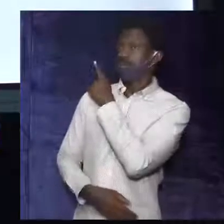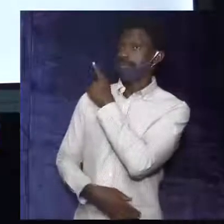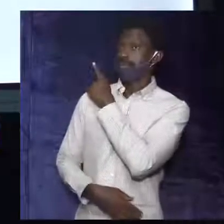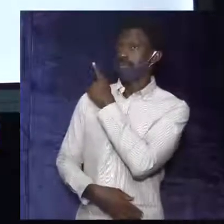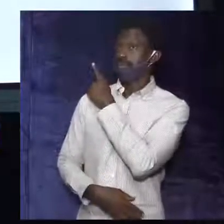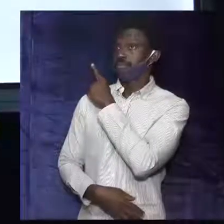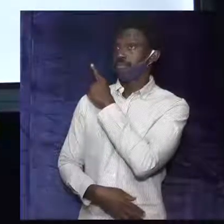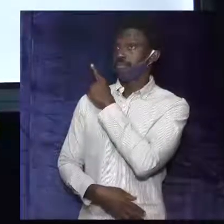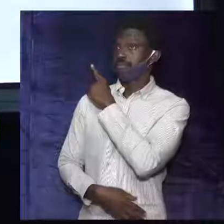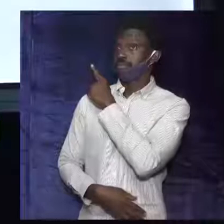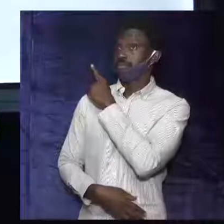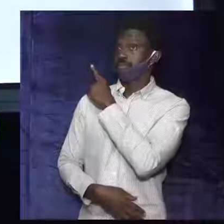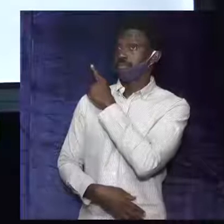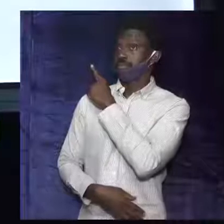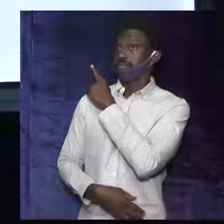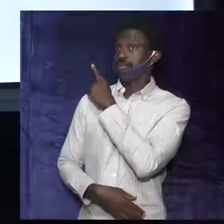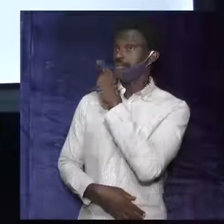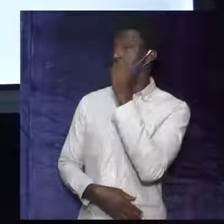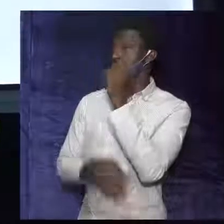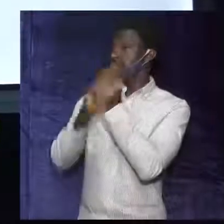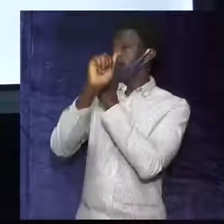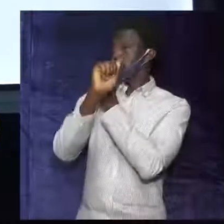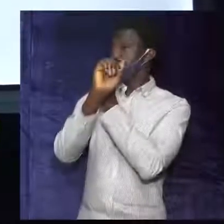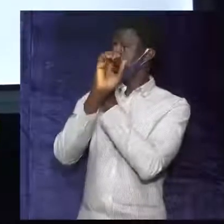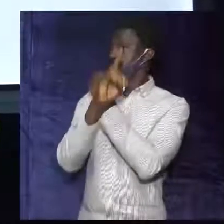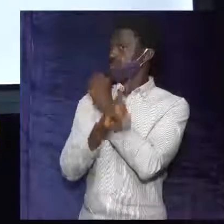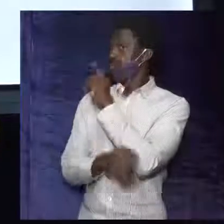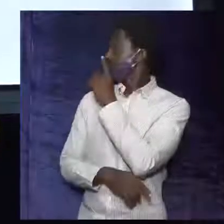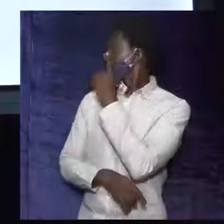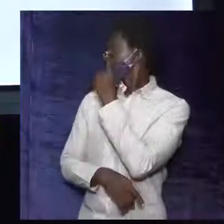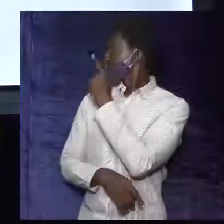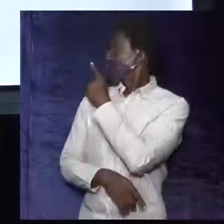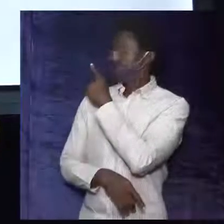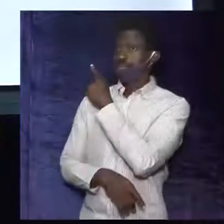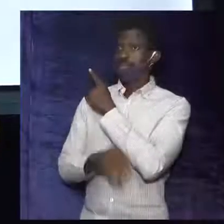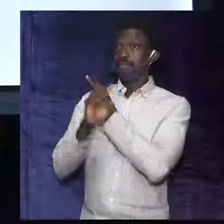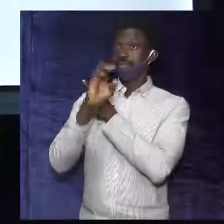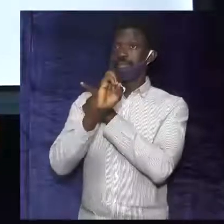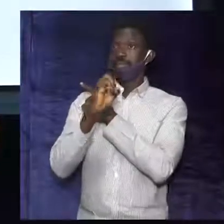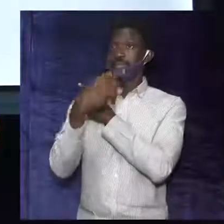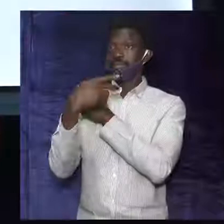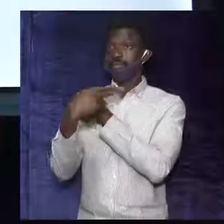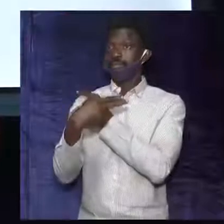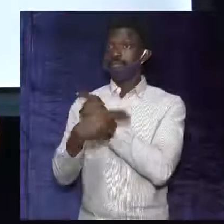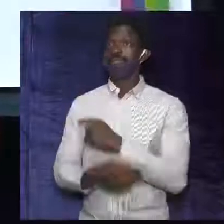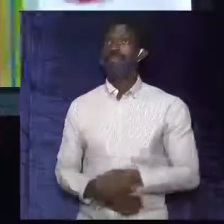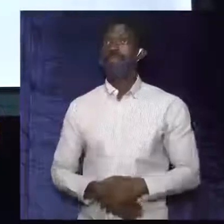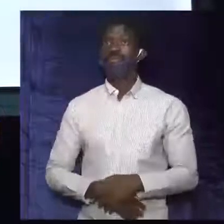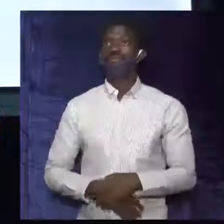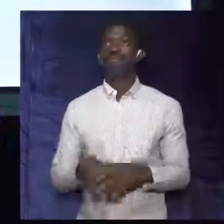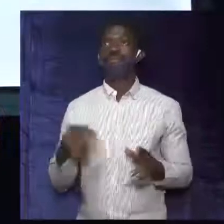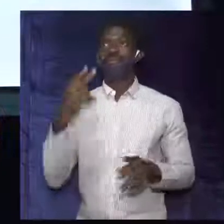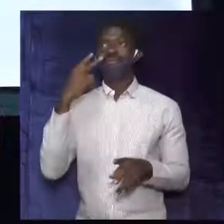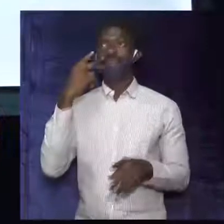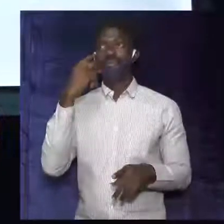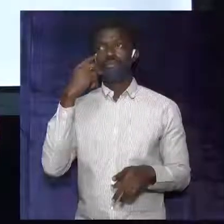DH. So the ones that are perpendicular to it will be AD and EH, and there you have it. Now